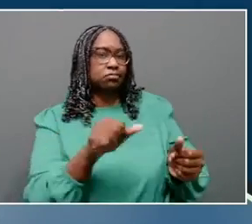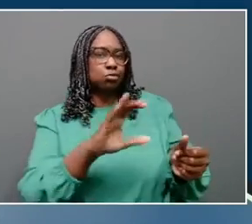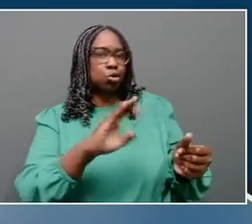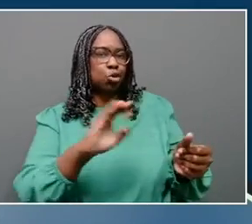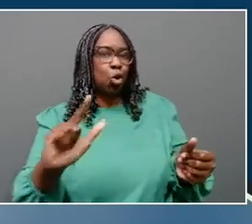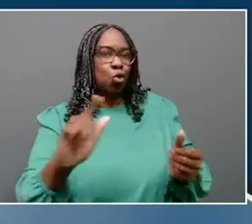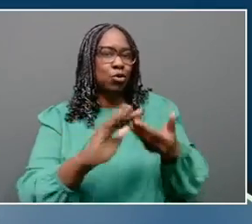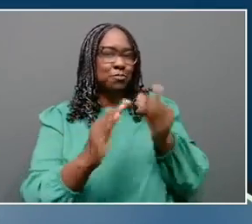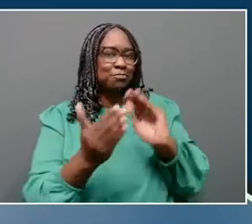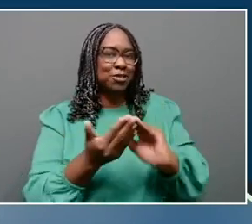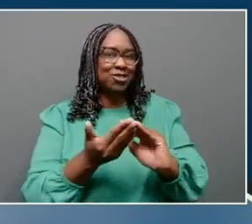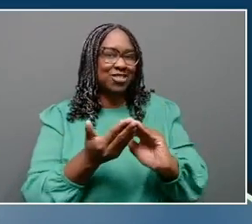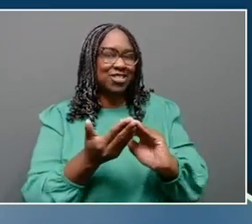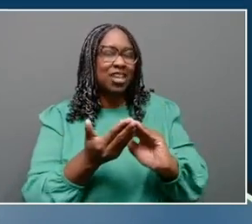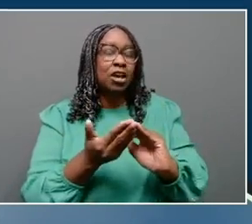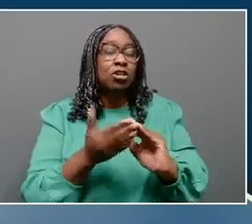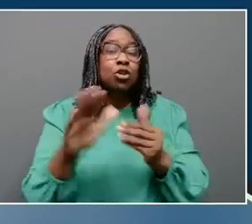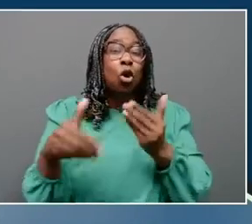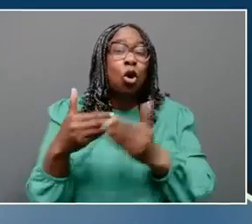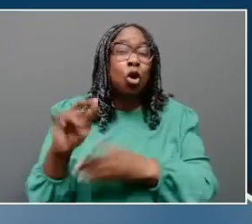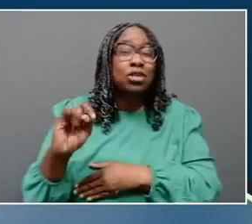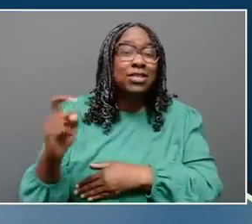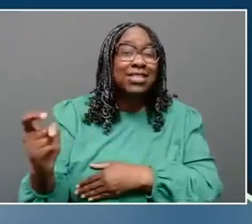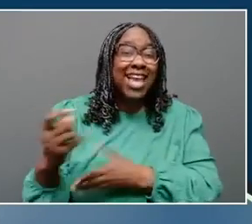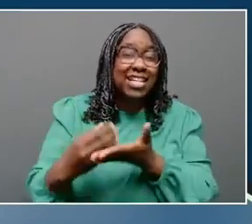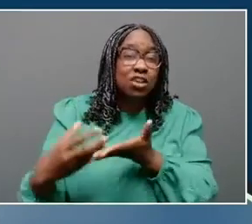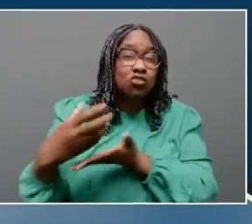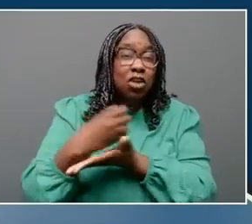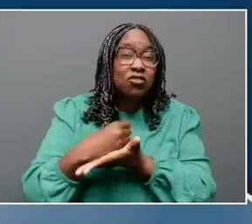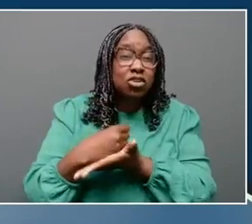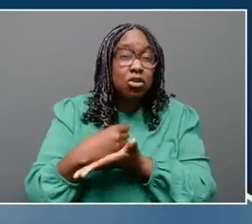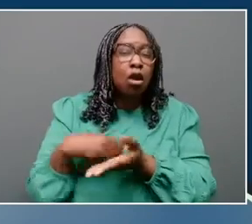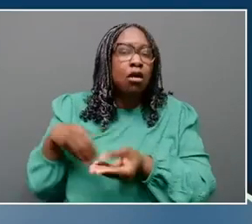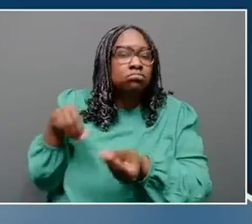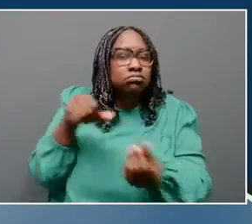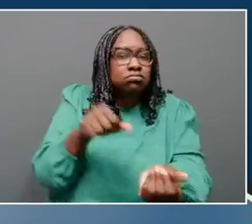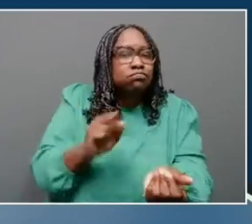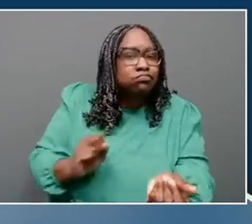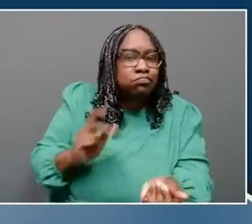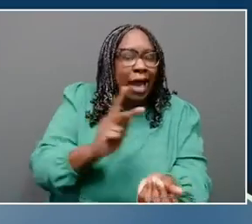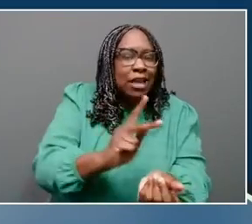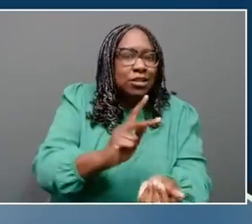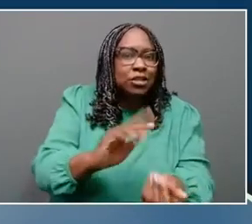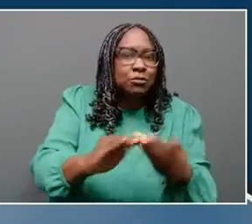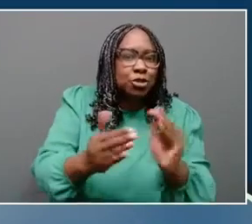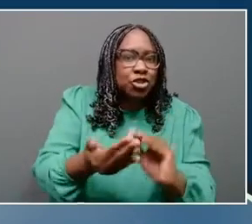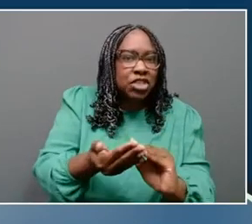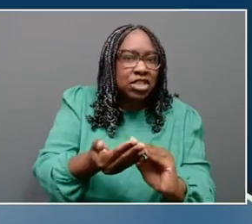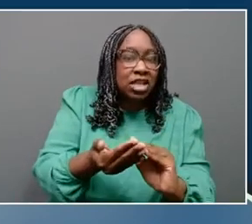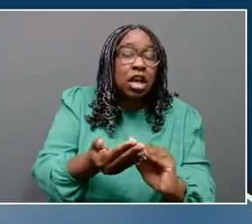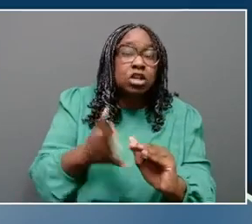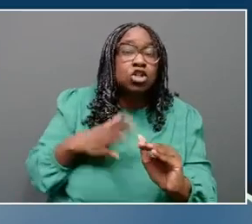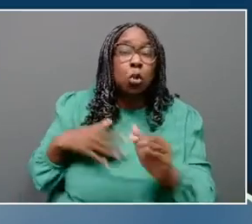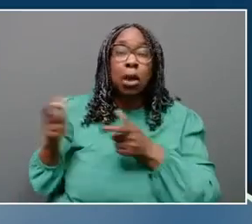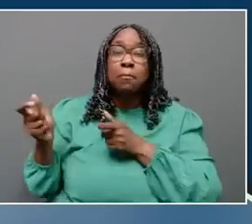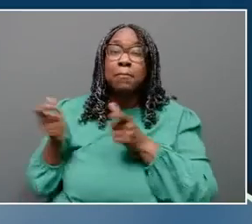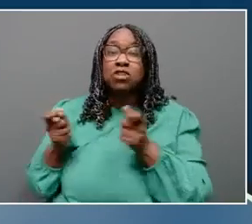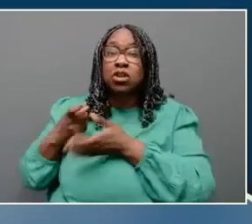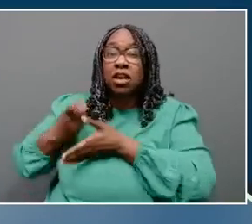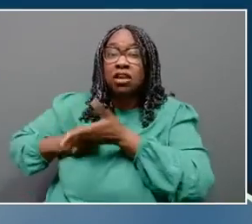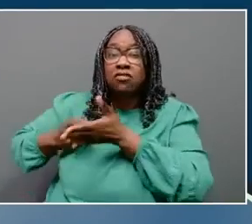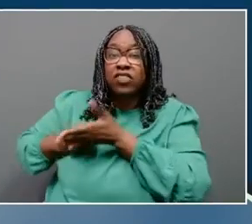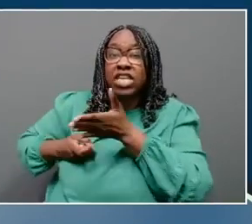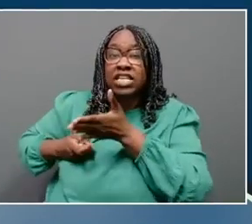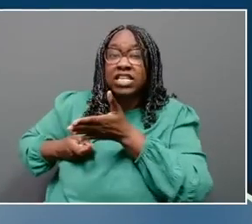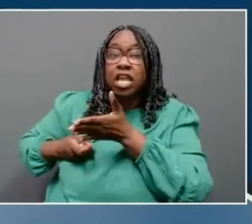tax revenues would go back there, and we should pay the debt service and administrative fees out of the general fund. Now, the General Assembly did